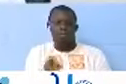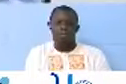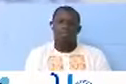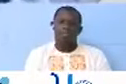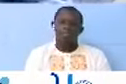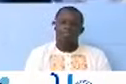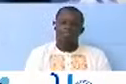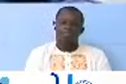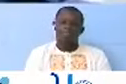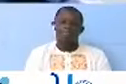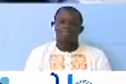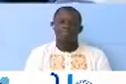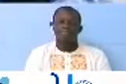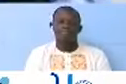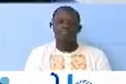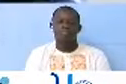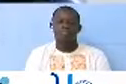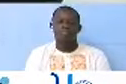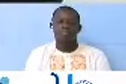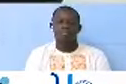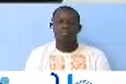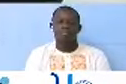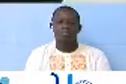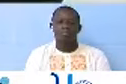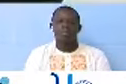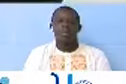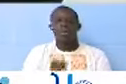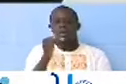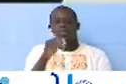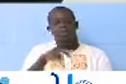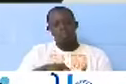or Hanime 12. Aula.